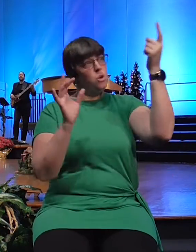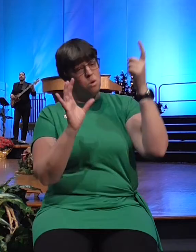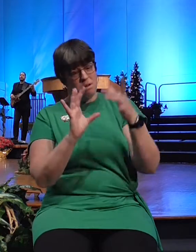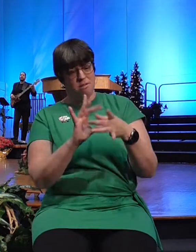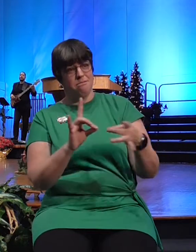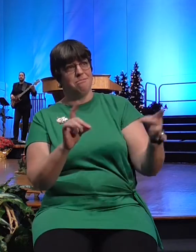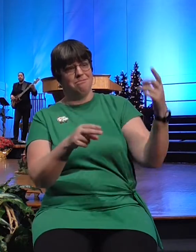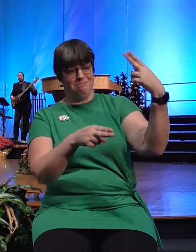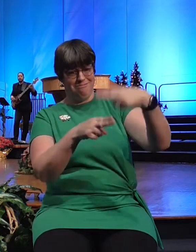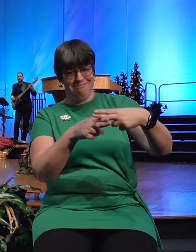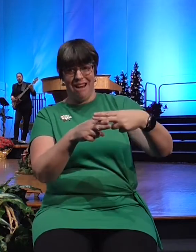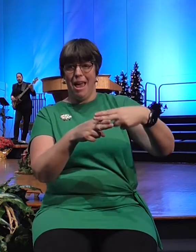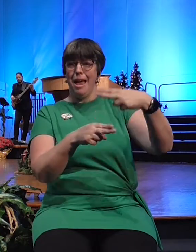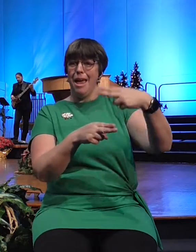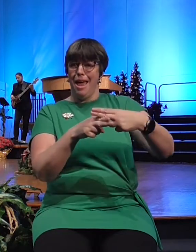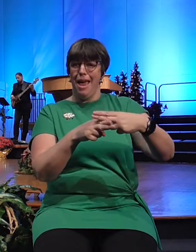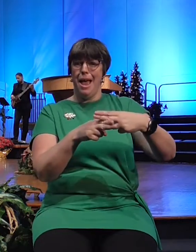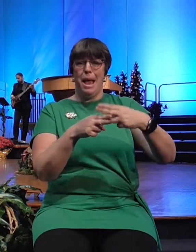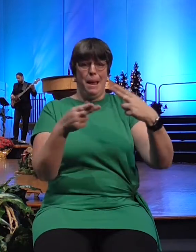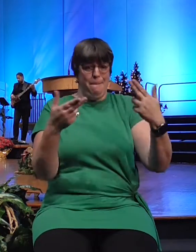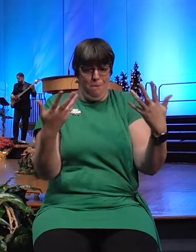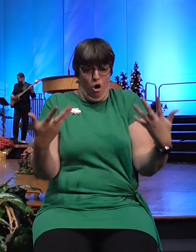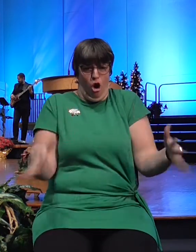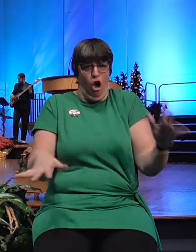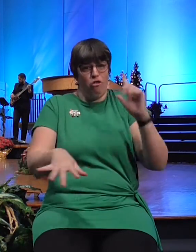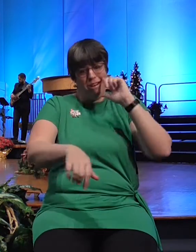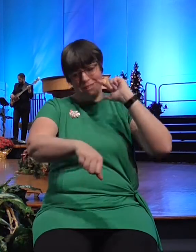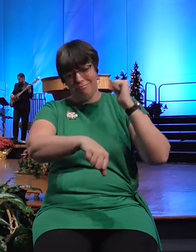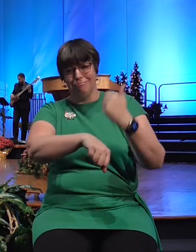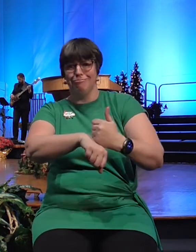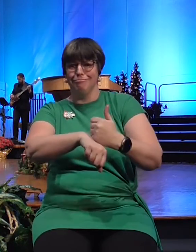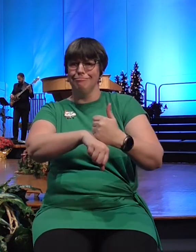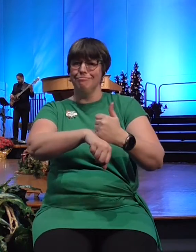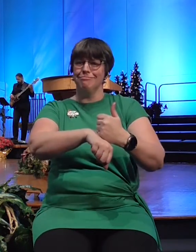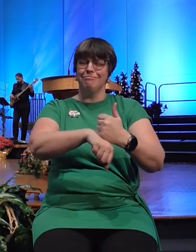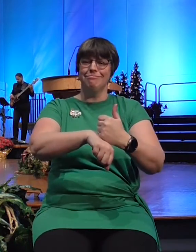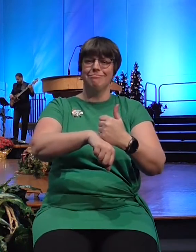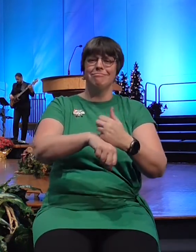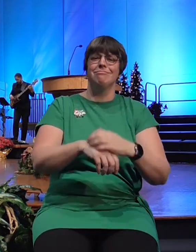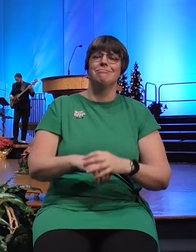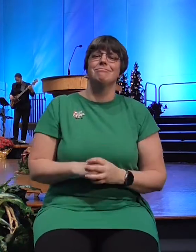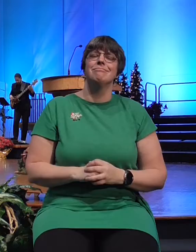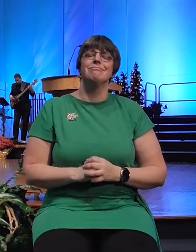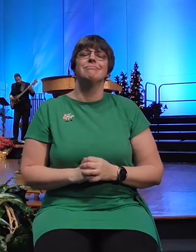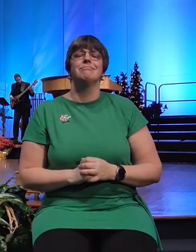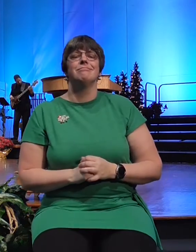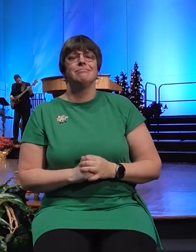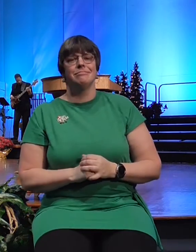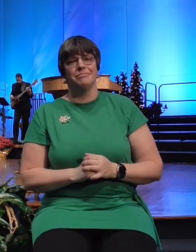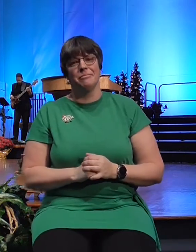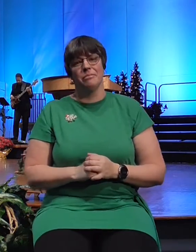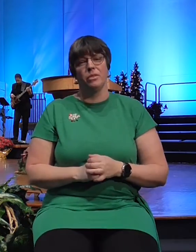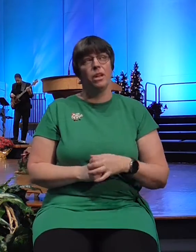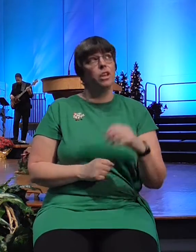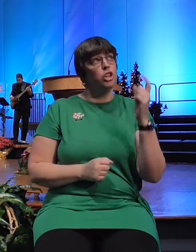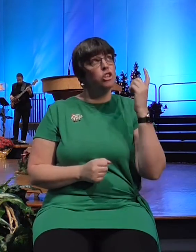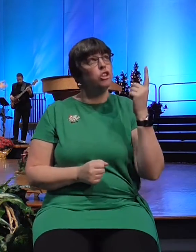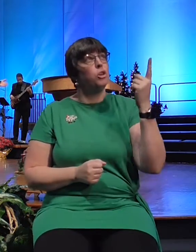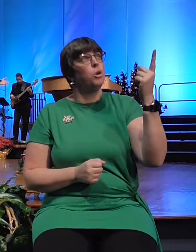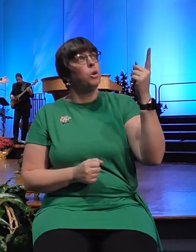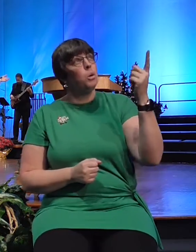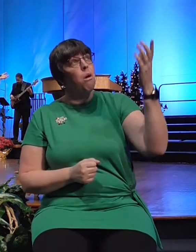spoke your name and it all came into being.